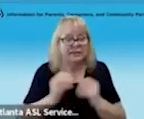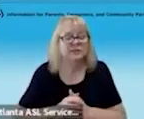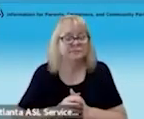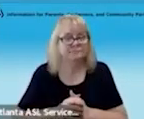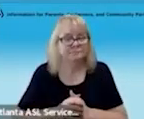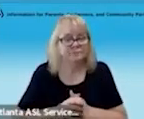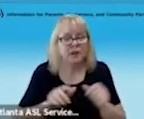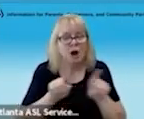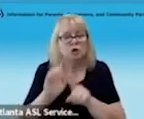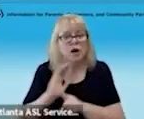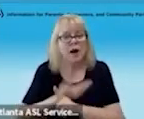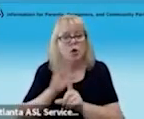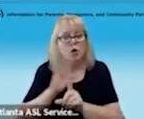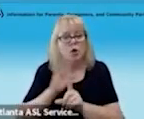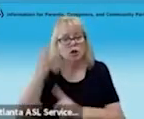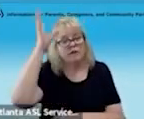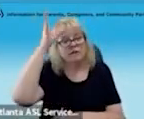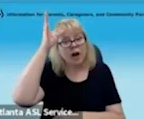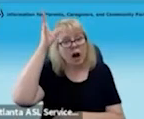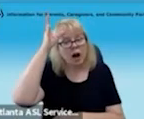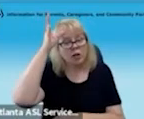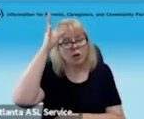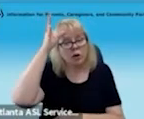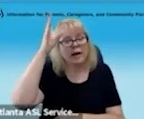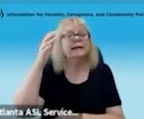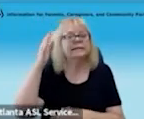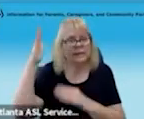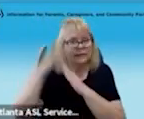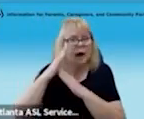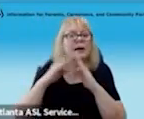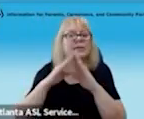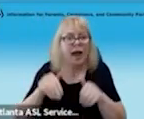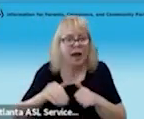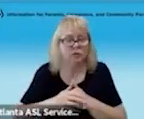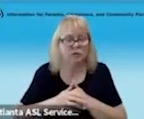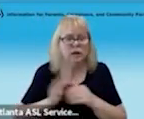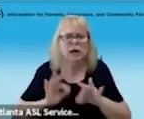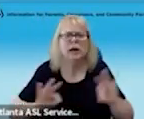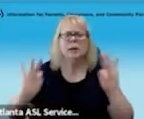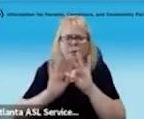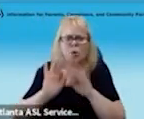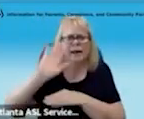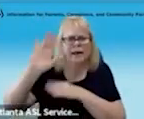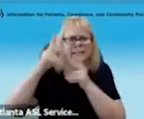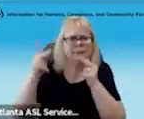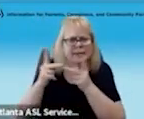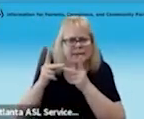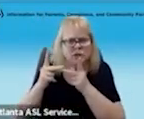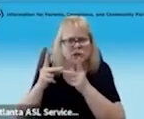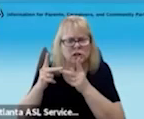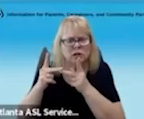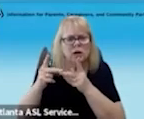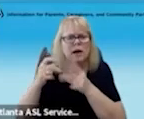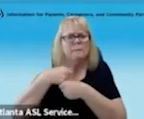conduct outreach and education to increase children vaccination, we include grandparents as part of our target groups. Also